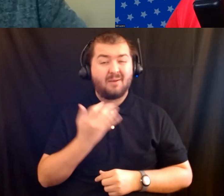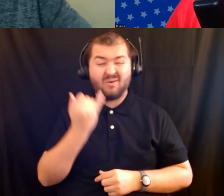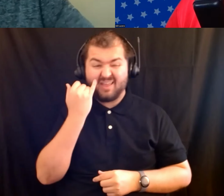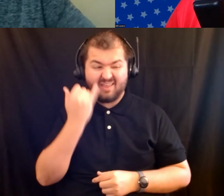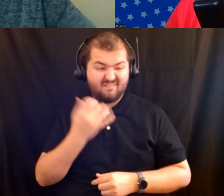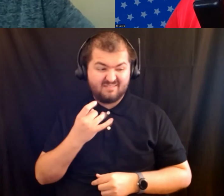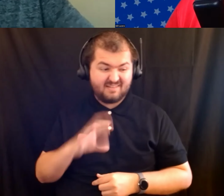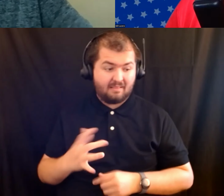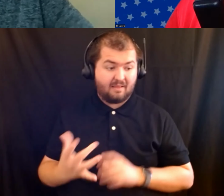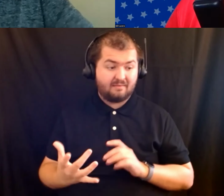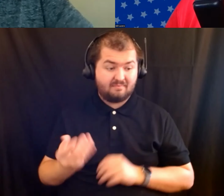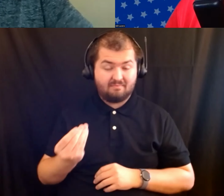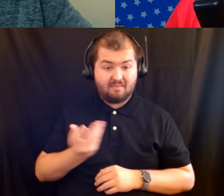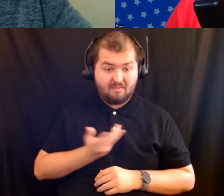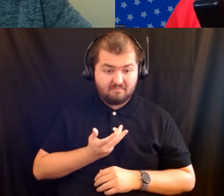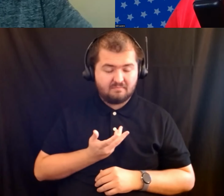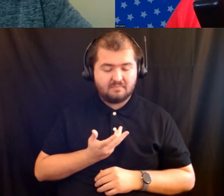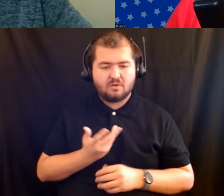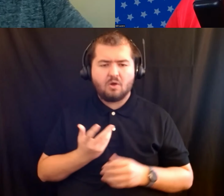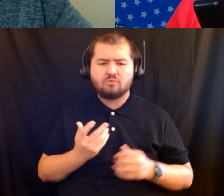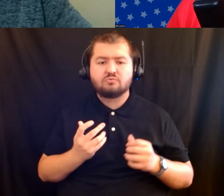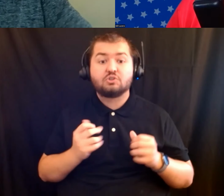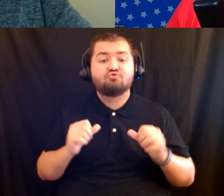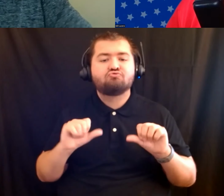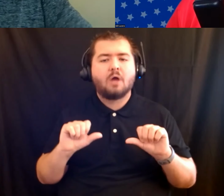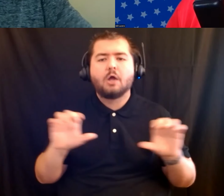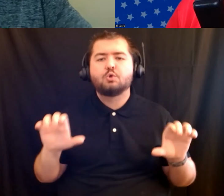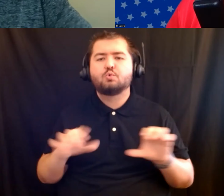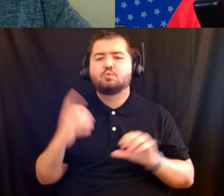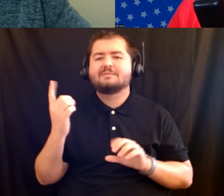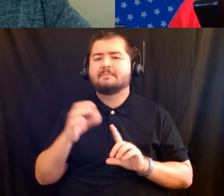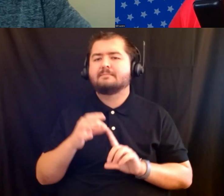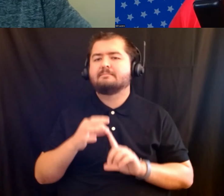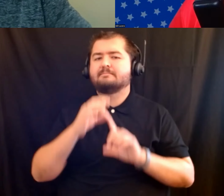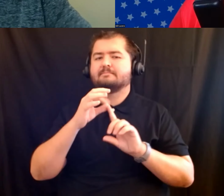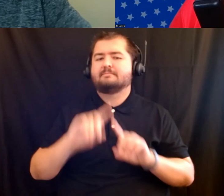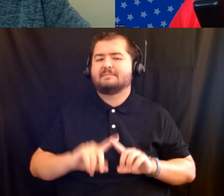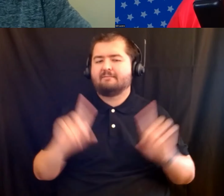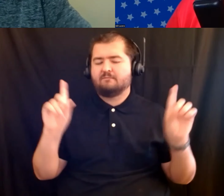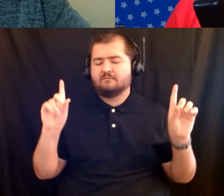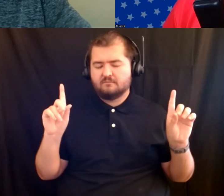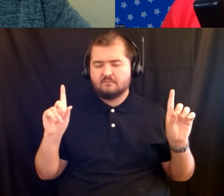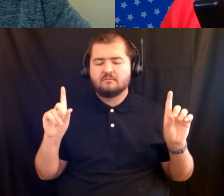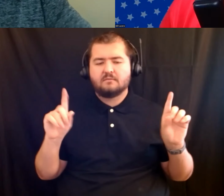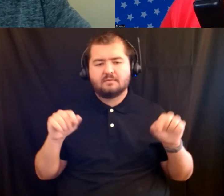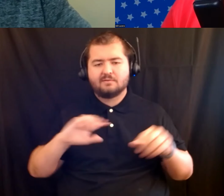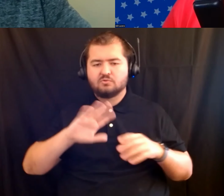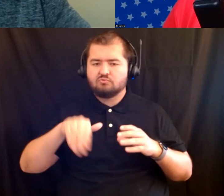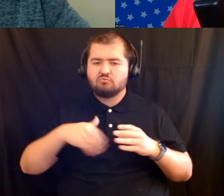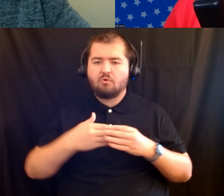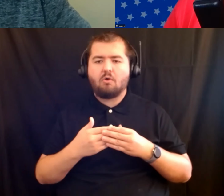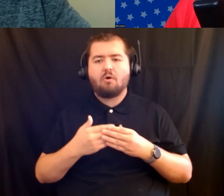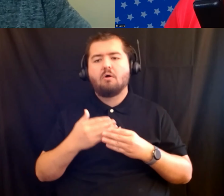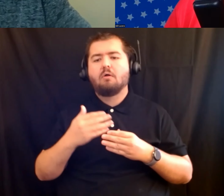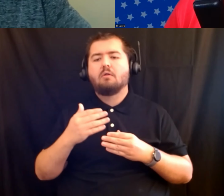little different format. We always try to do some different things. This is all part of our Arizona Disability Voter Coalition, Southwest